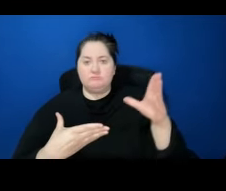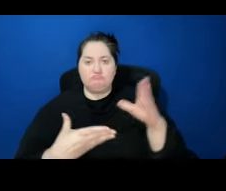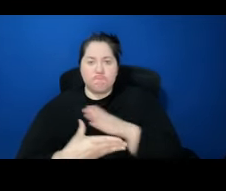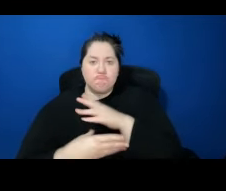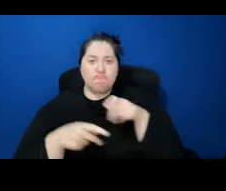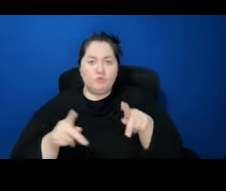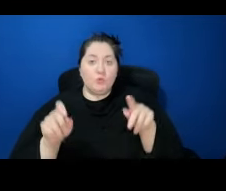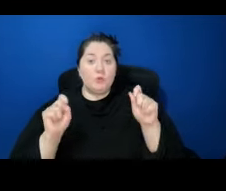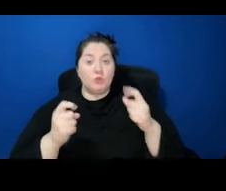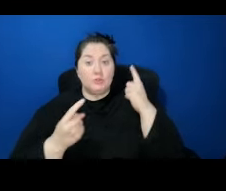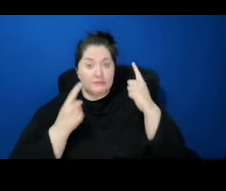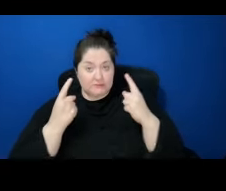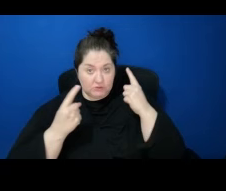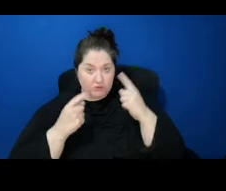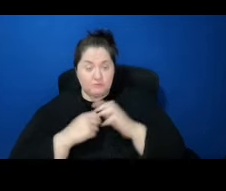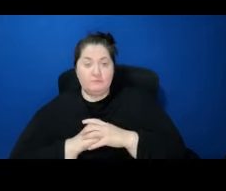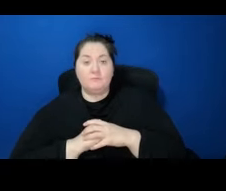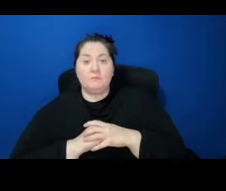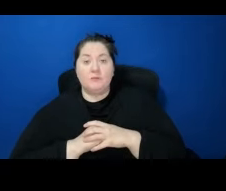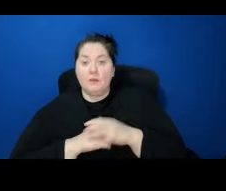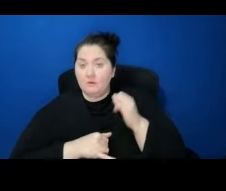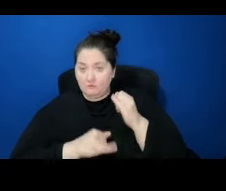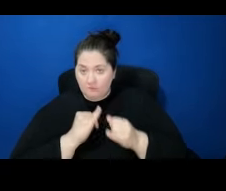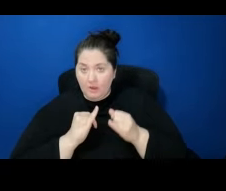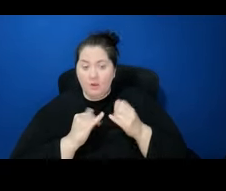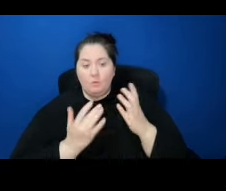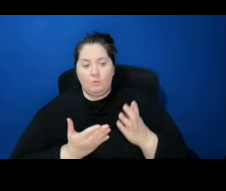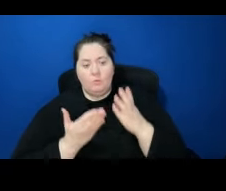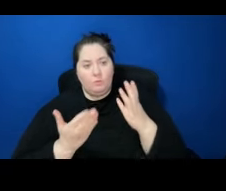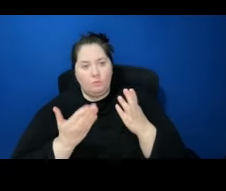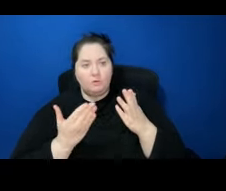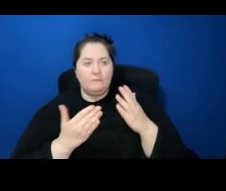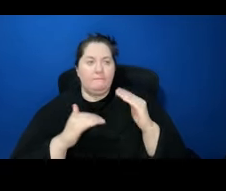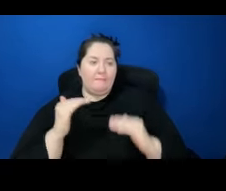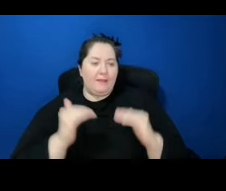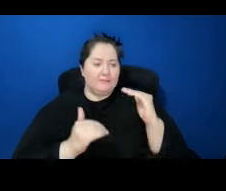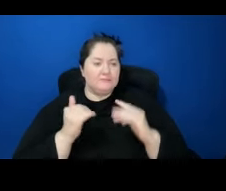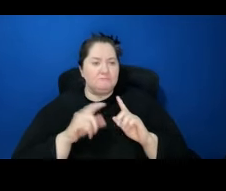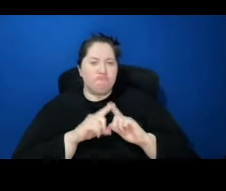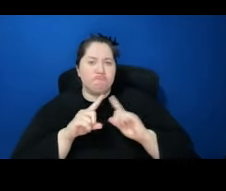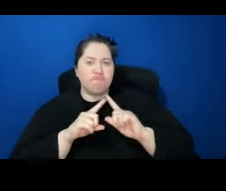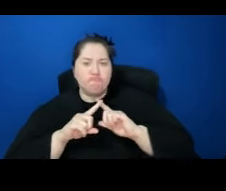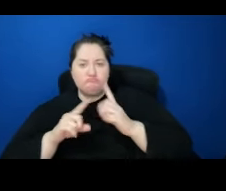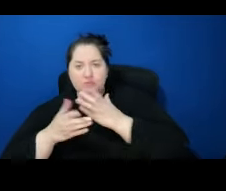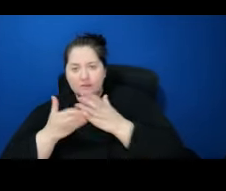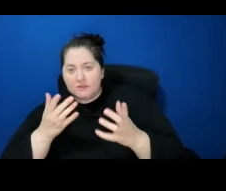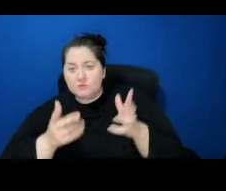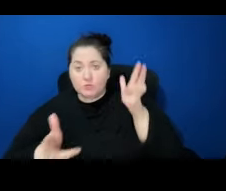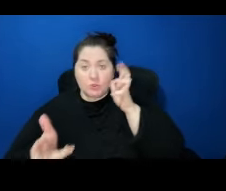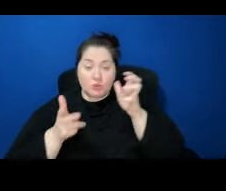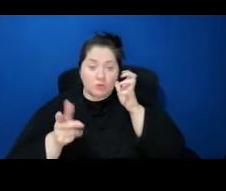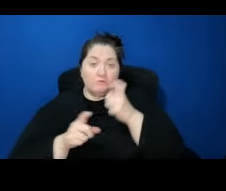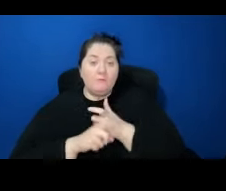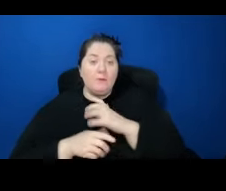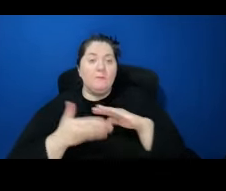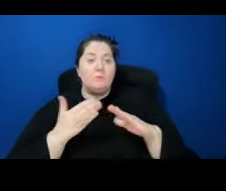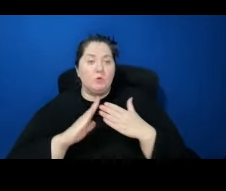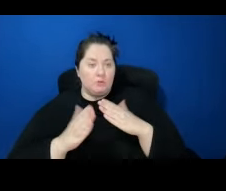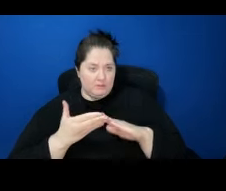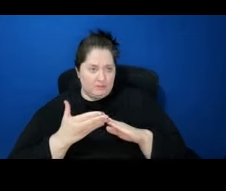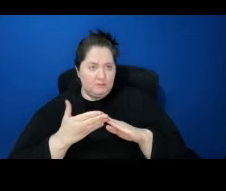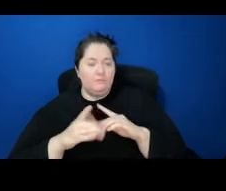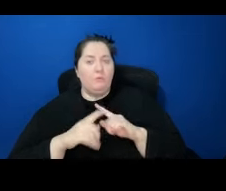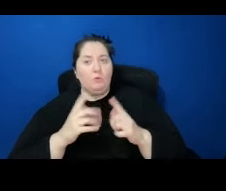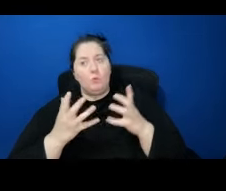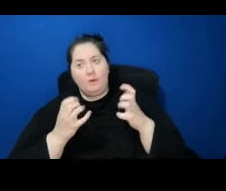consider. And so the final proposal kind of balances a lot of different things that we've heard from community, but obviously we're looking